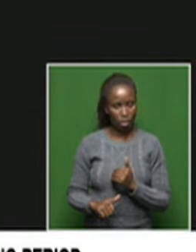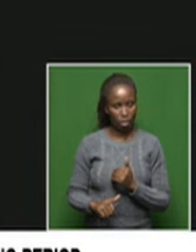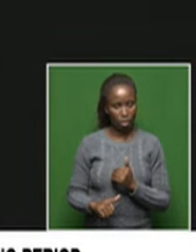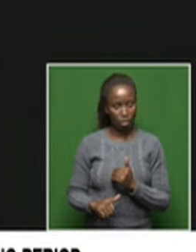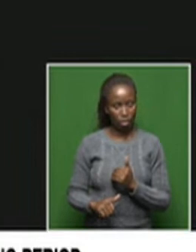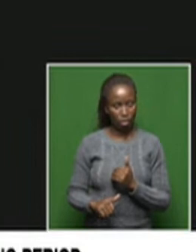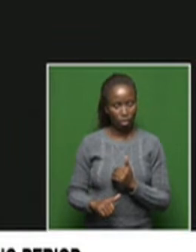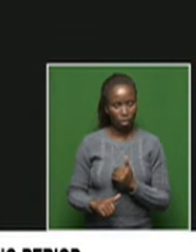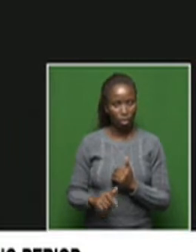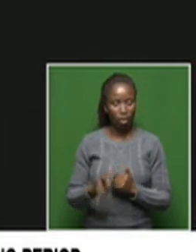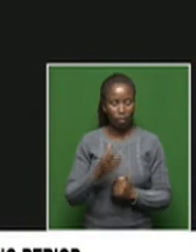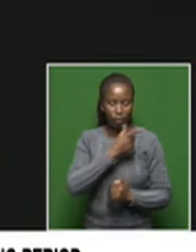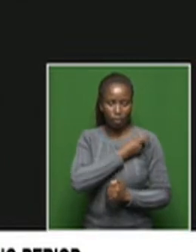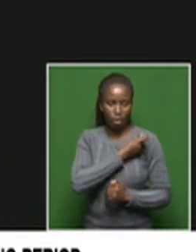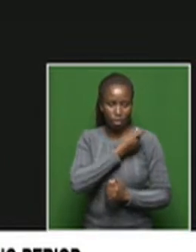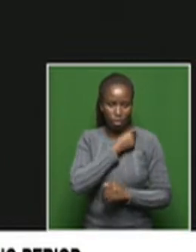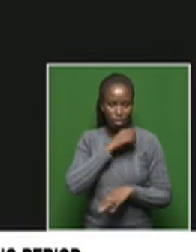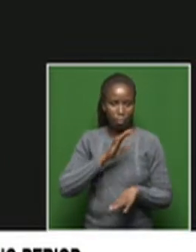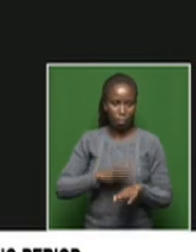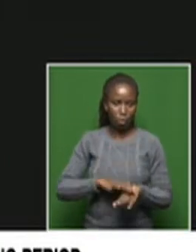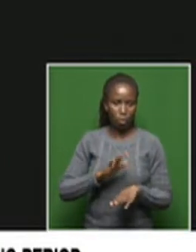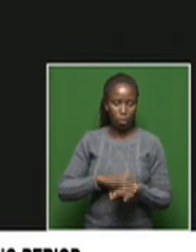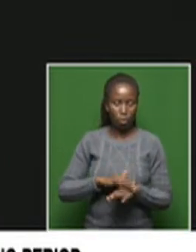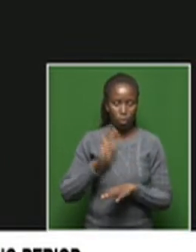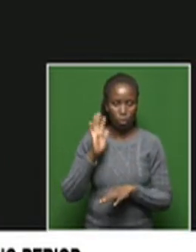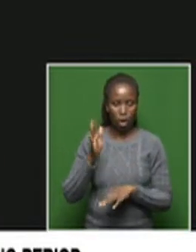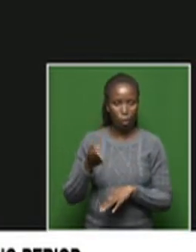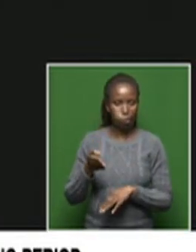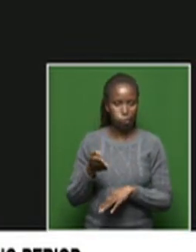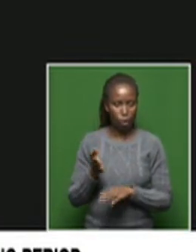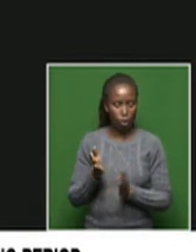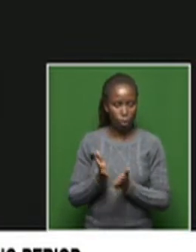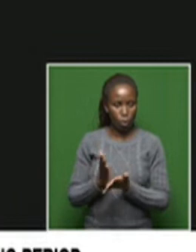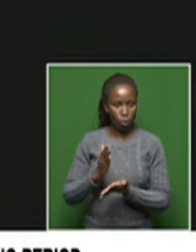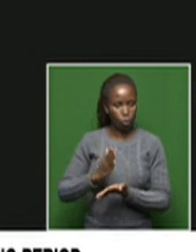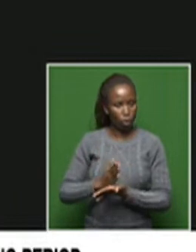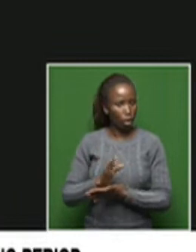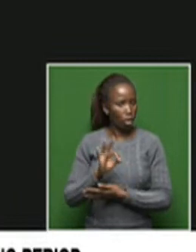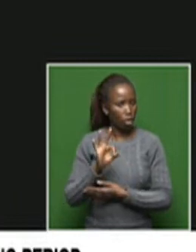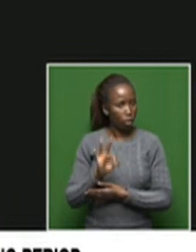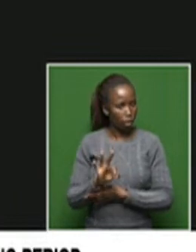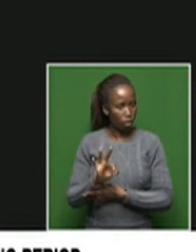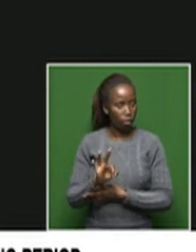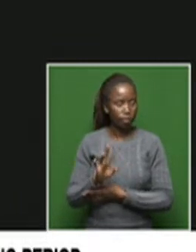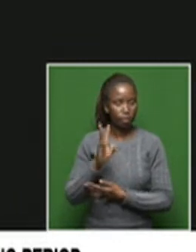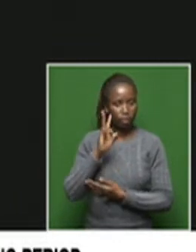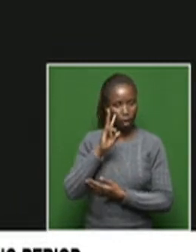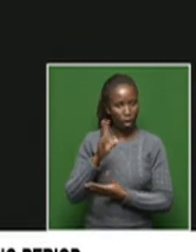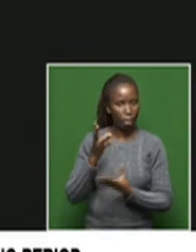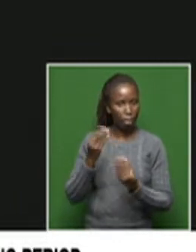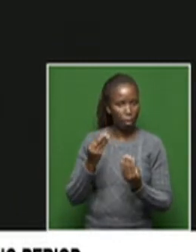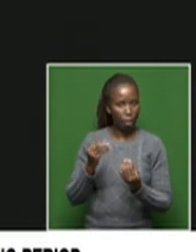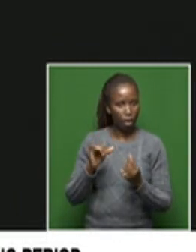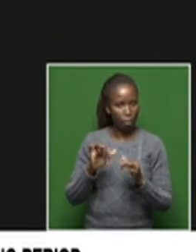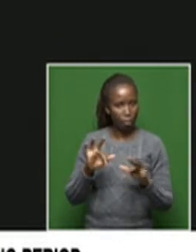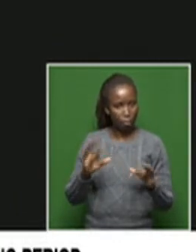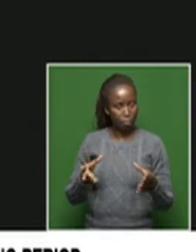available in quarter three. And I think you then see our vaccination numbers increase significantly since our...